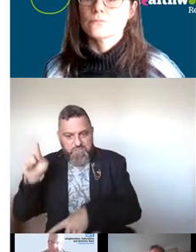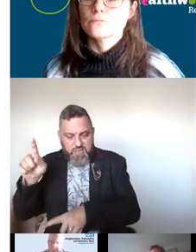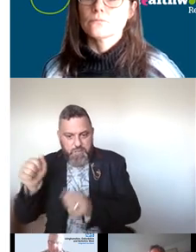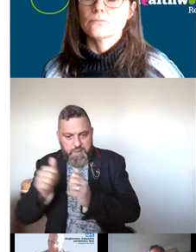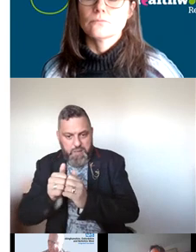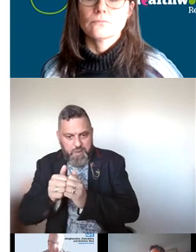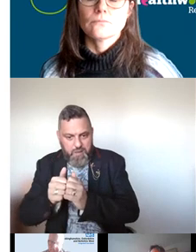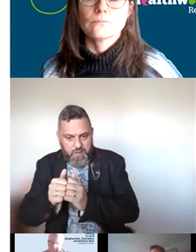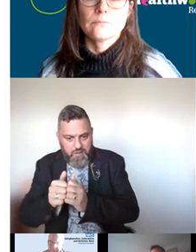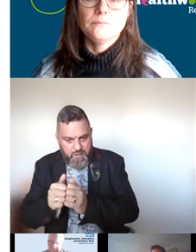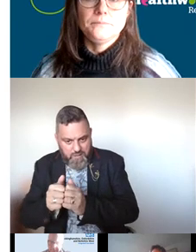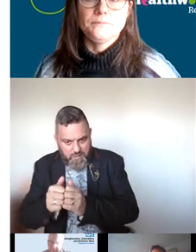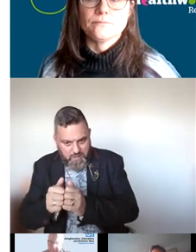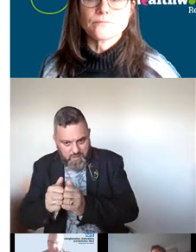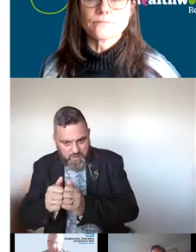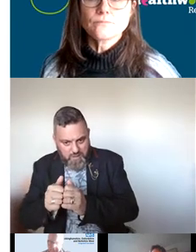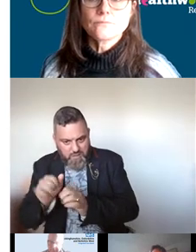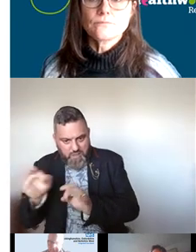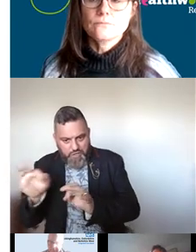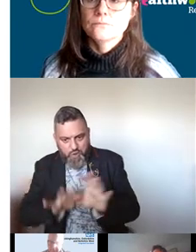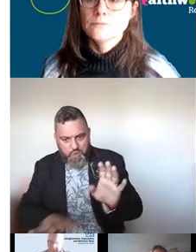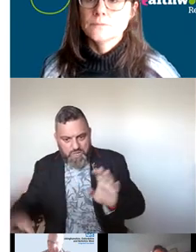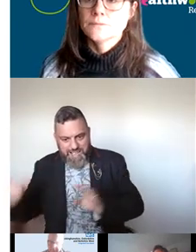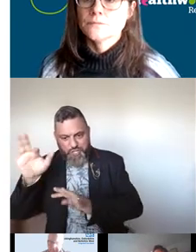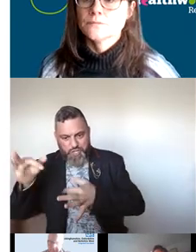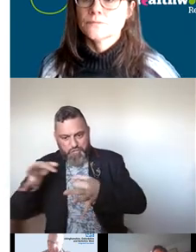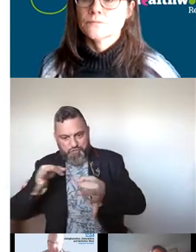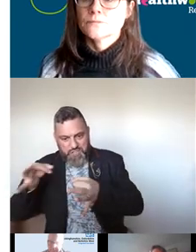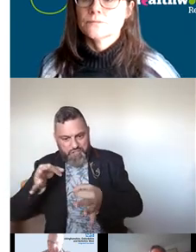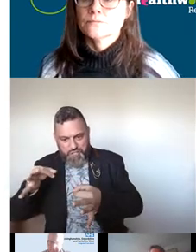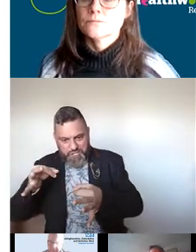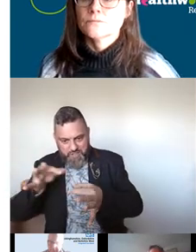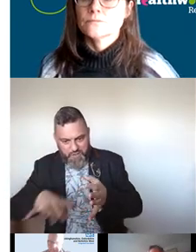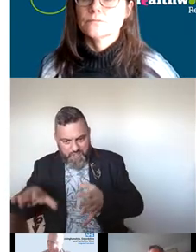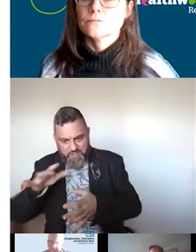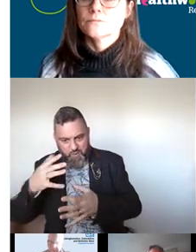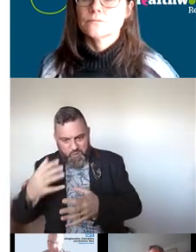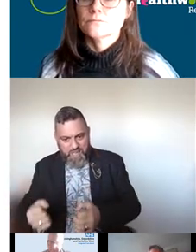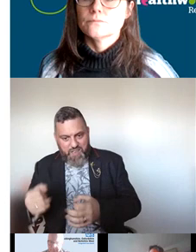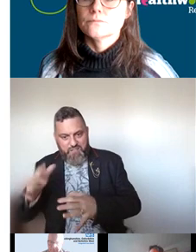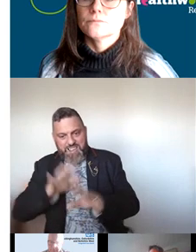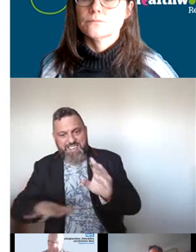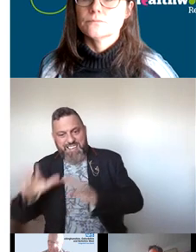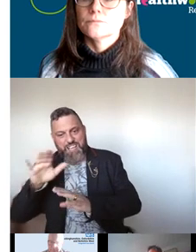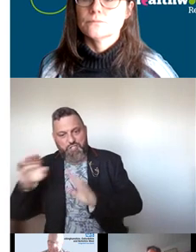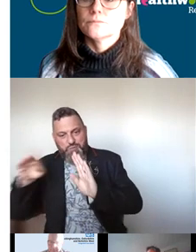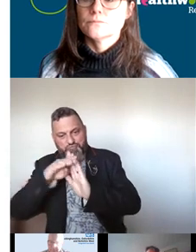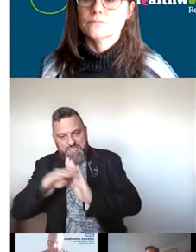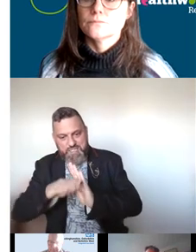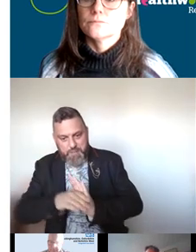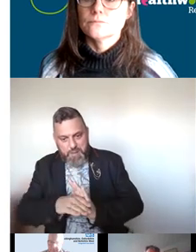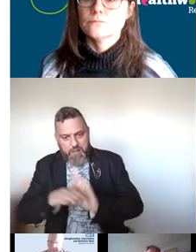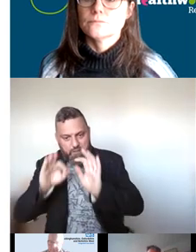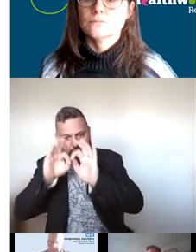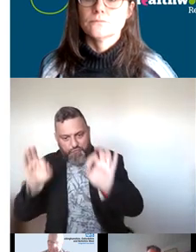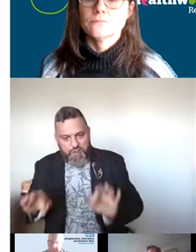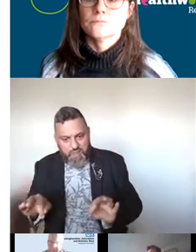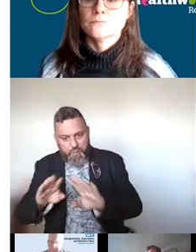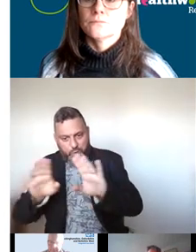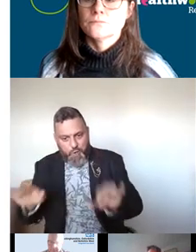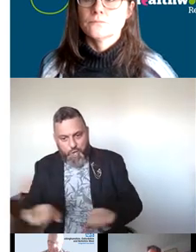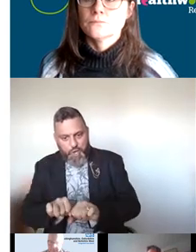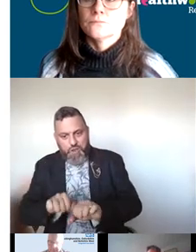don't have a national strategy around this, what we do have is national principles and framework that all ICSs and